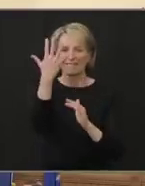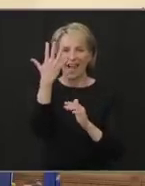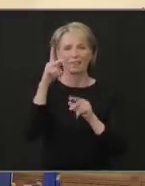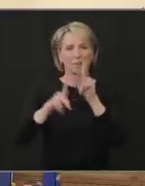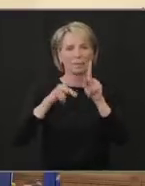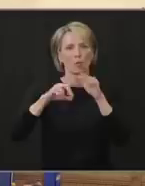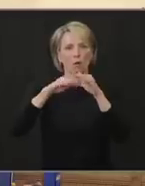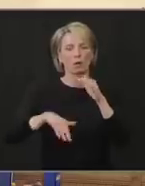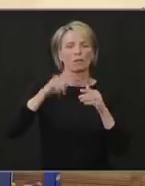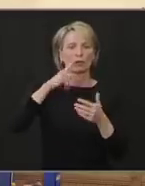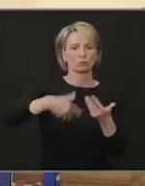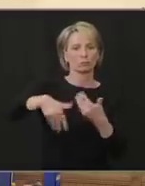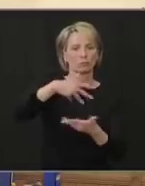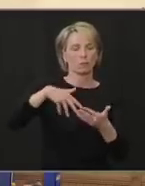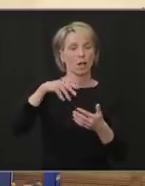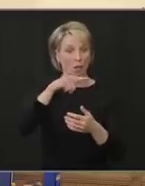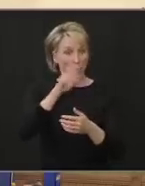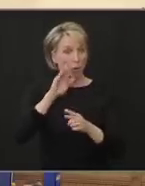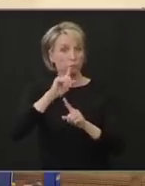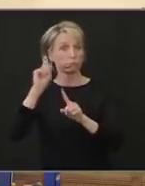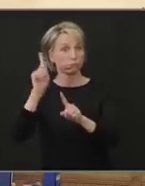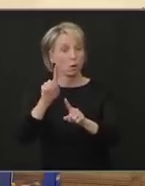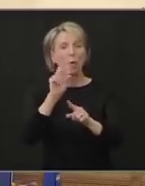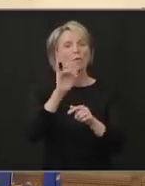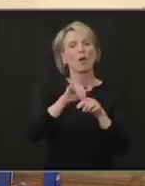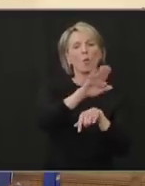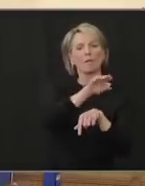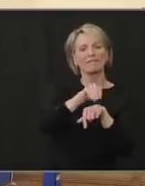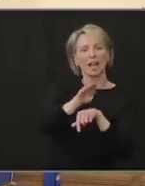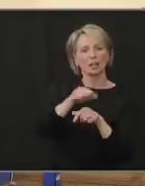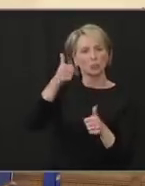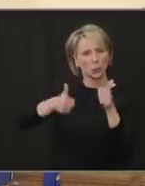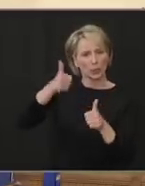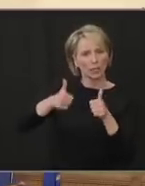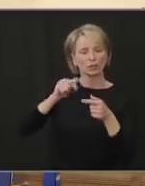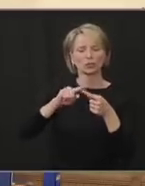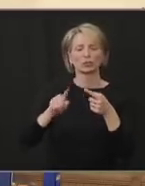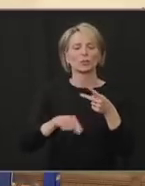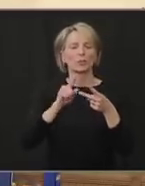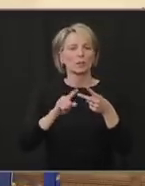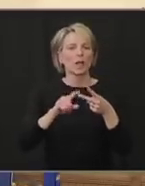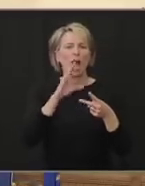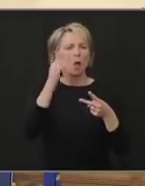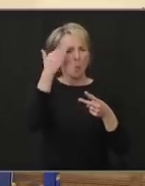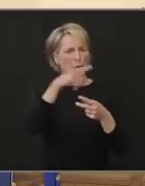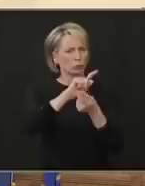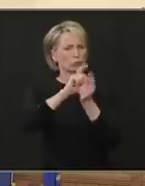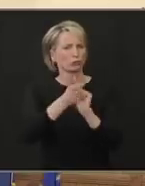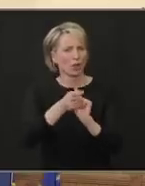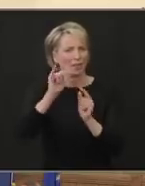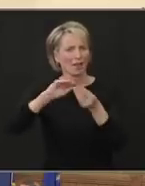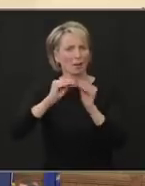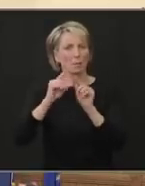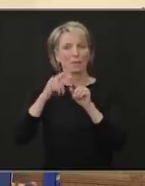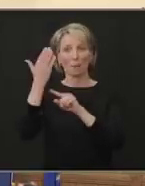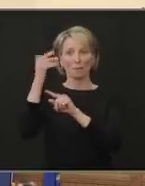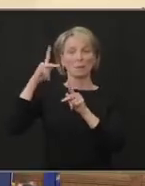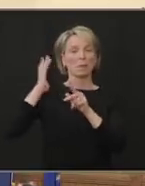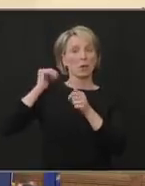And the second part is, what prompted you to do that? What have you heard? What have you been advised to make you make that